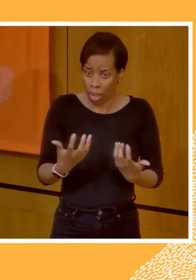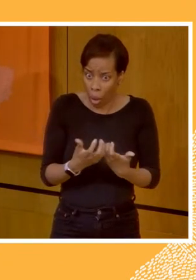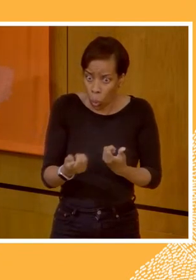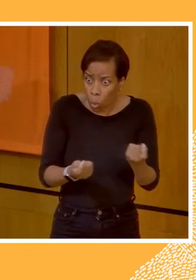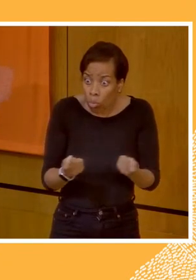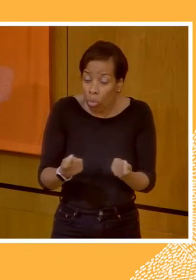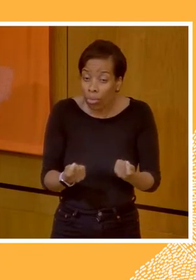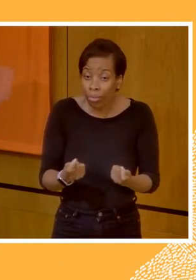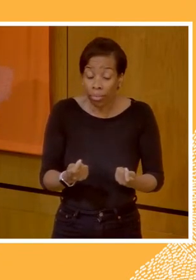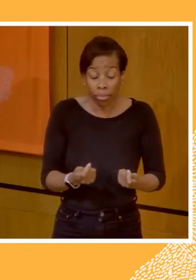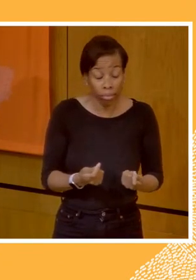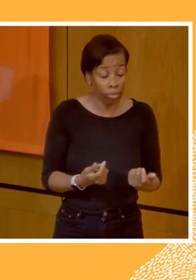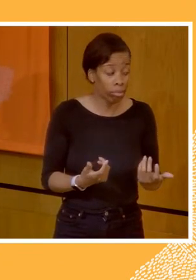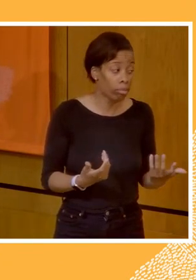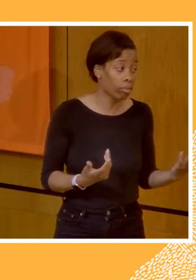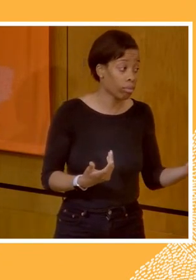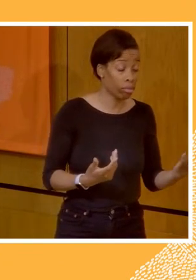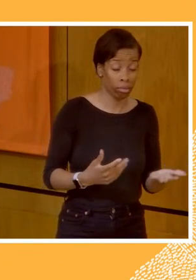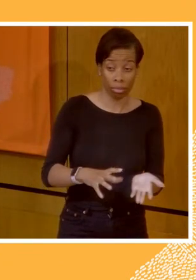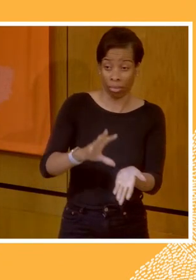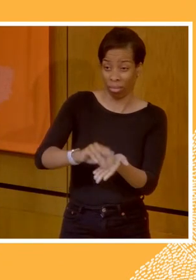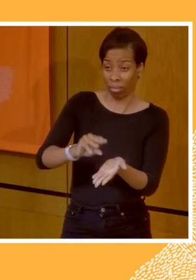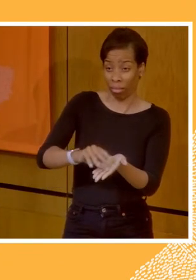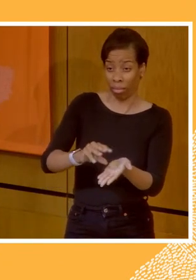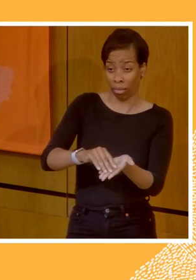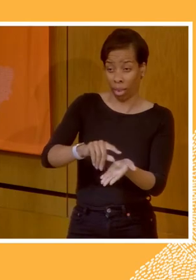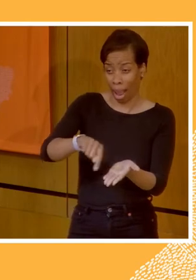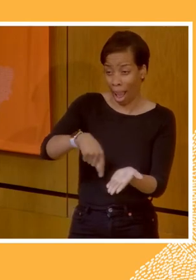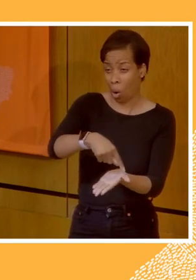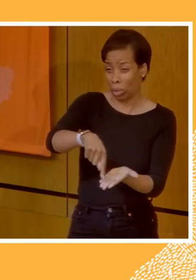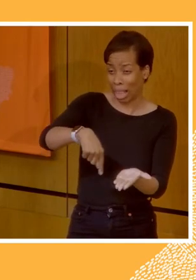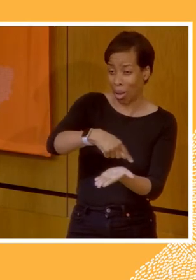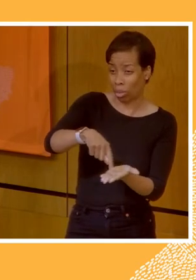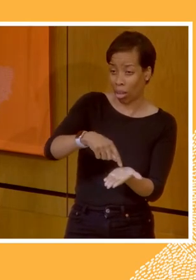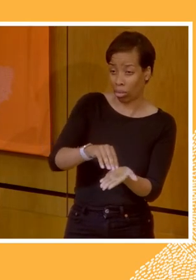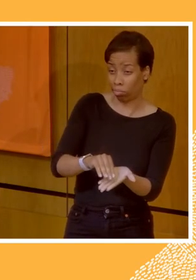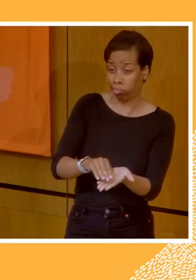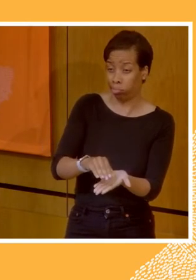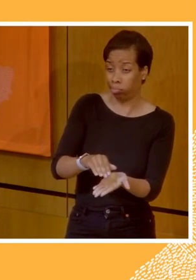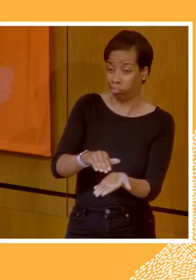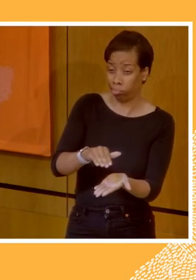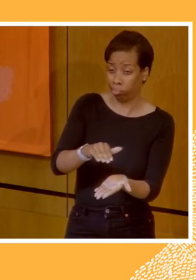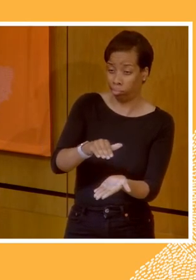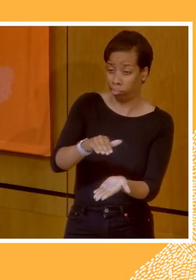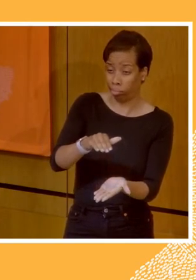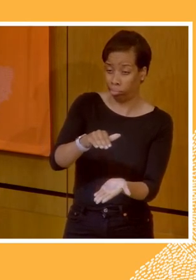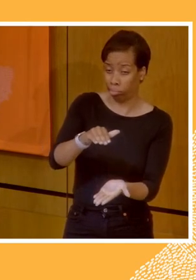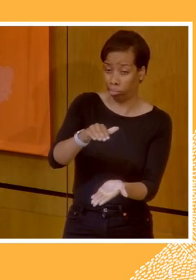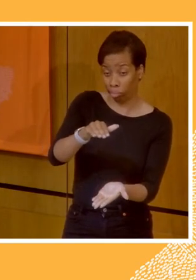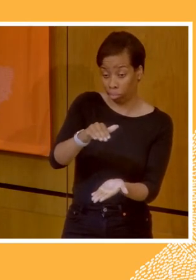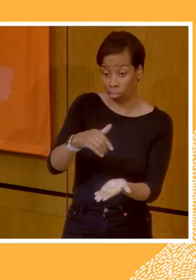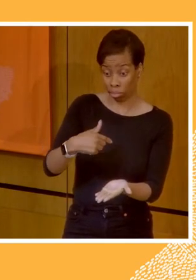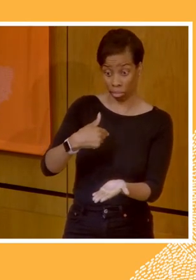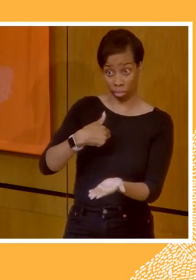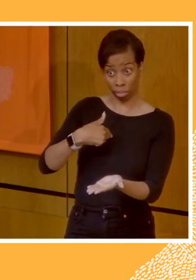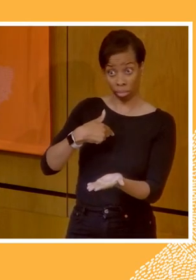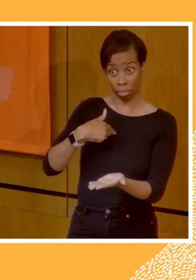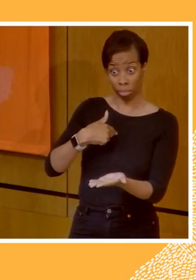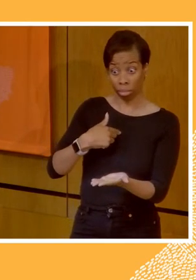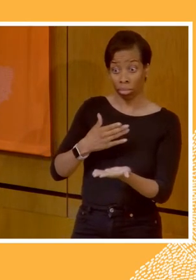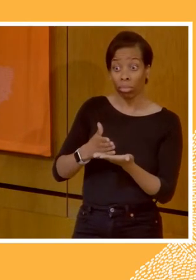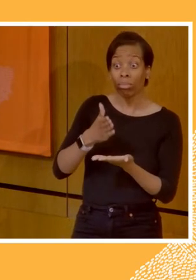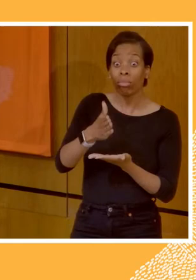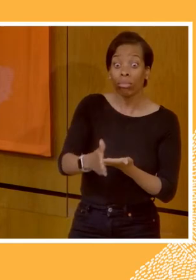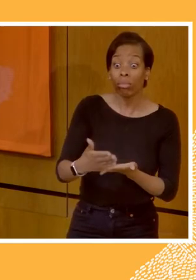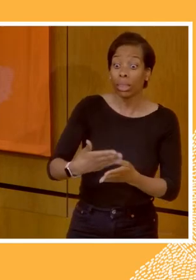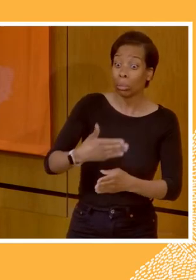sound. I think, again, why our podcast is, I guess, slightly different is that it's not written in advance. It's not,